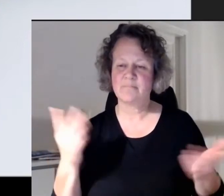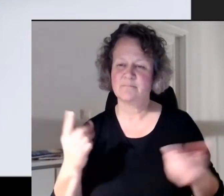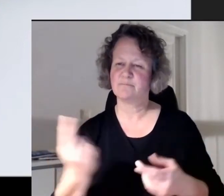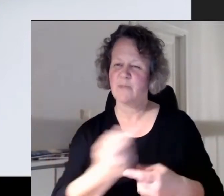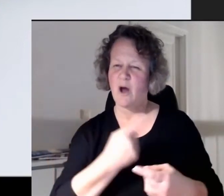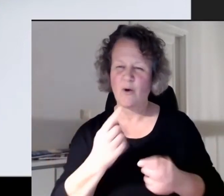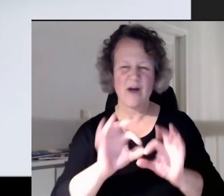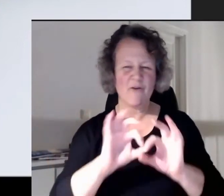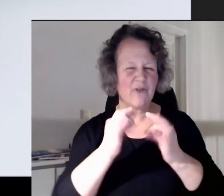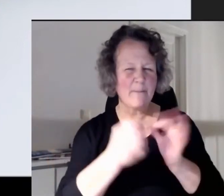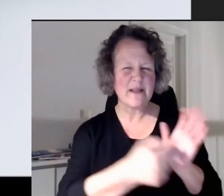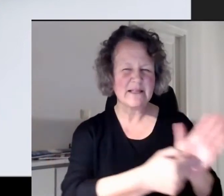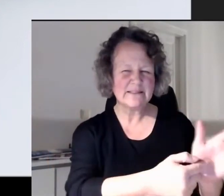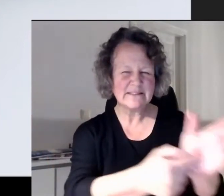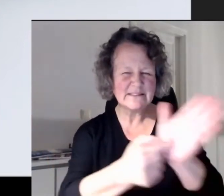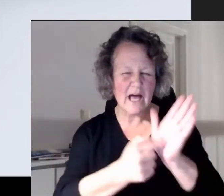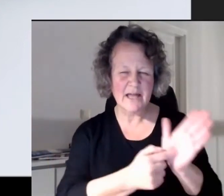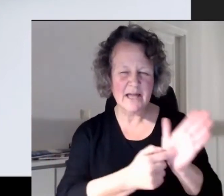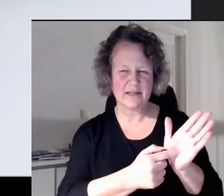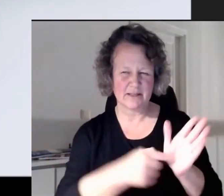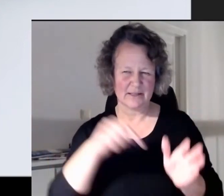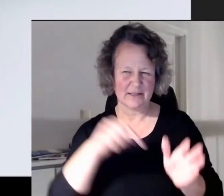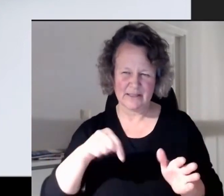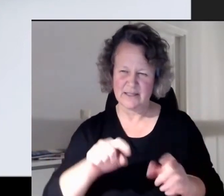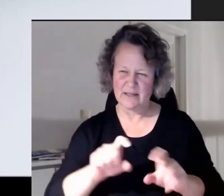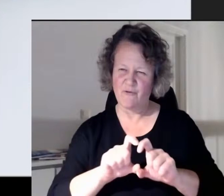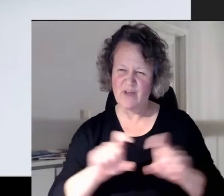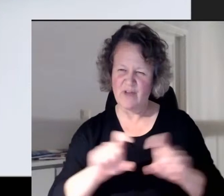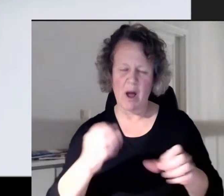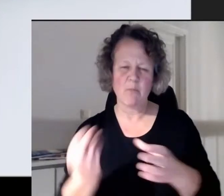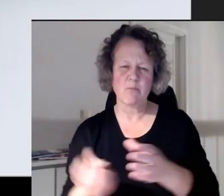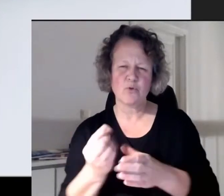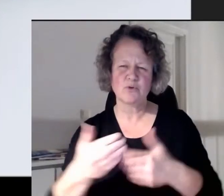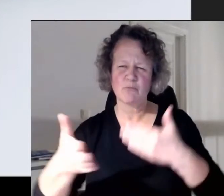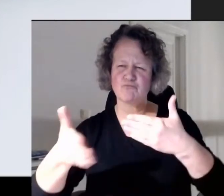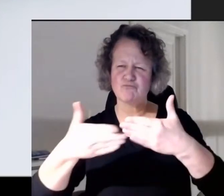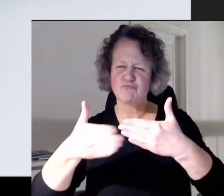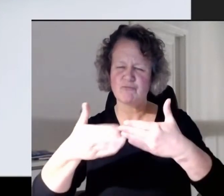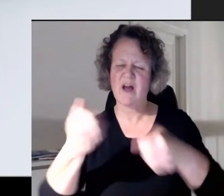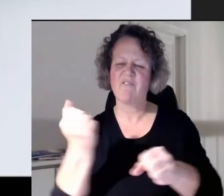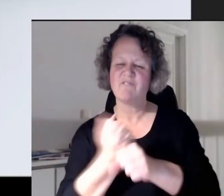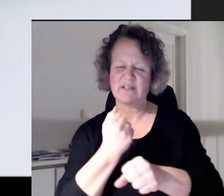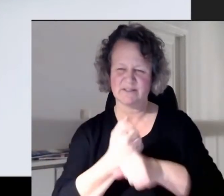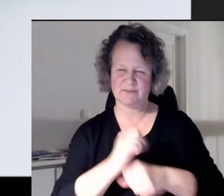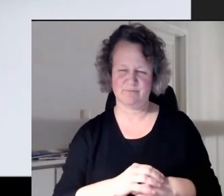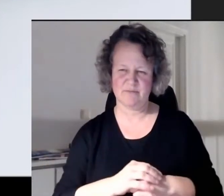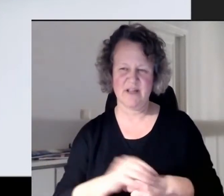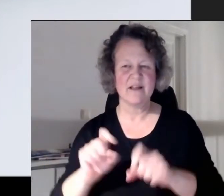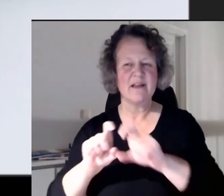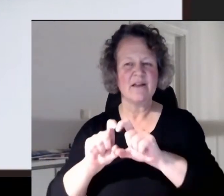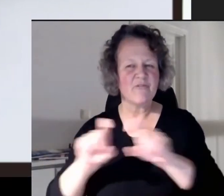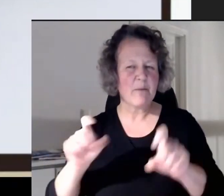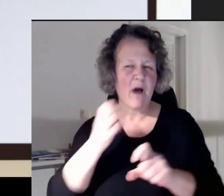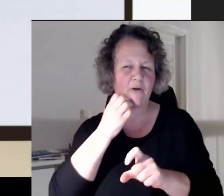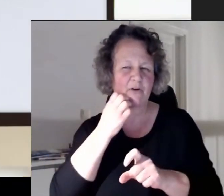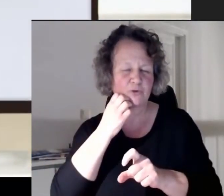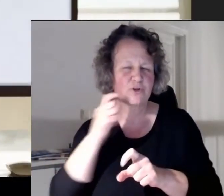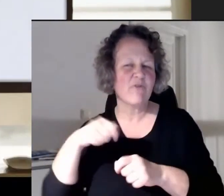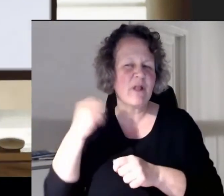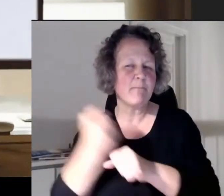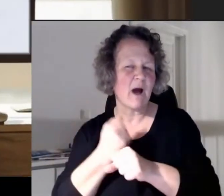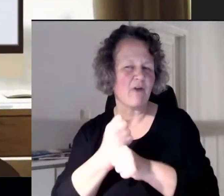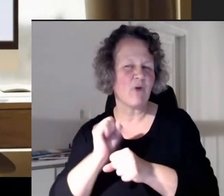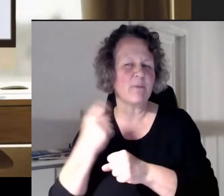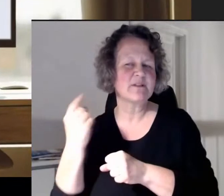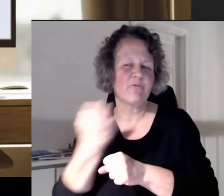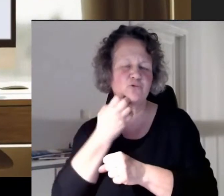And one we can show to our families to say, okay, here, that's what we do. To make this type of films, to be able